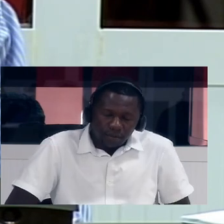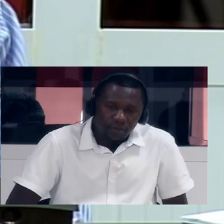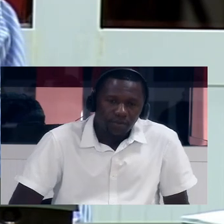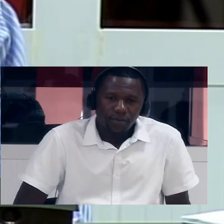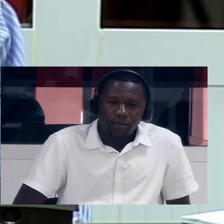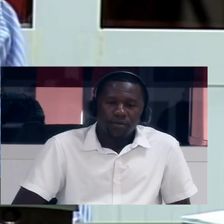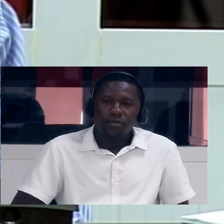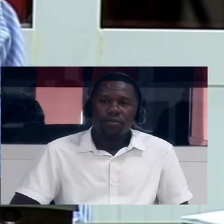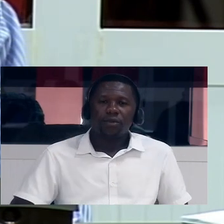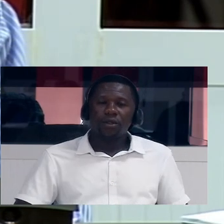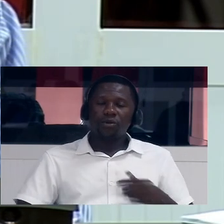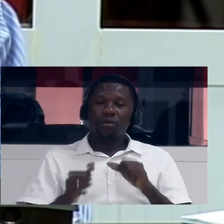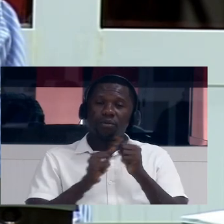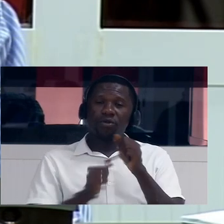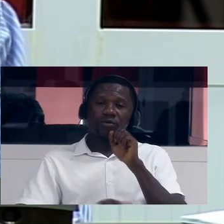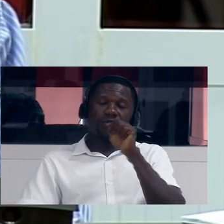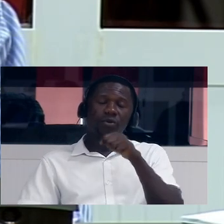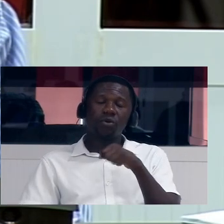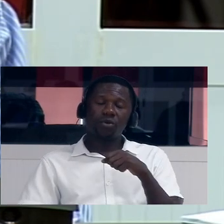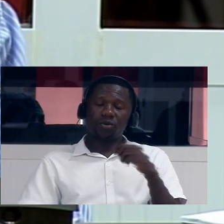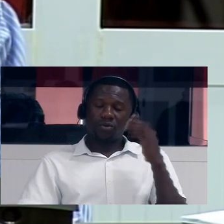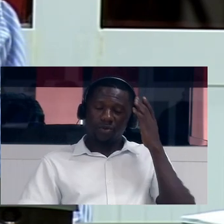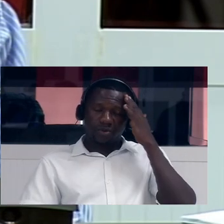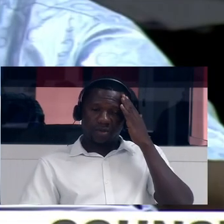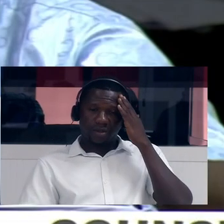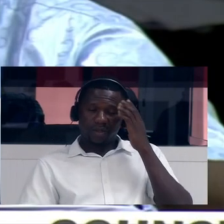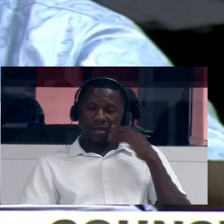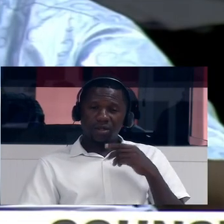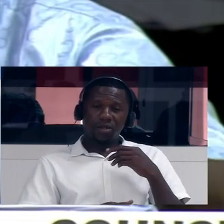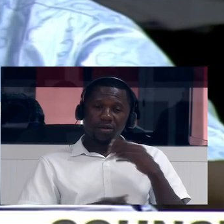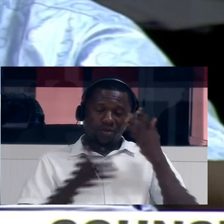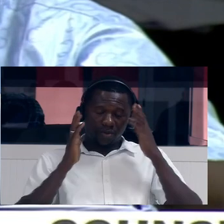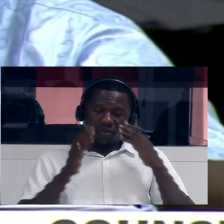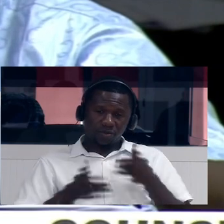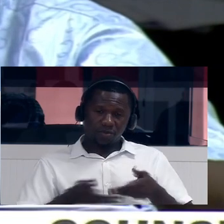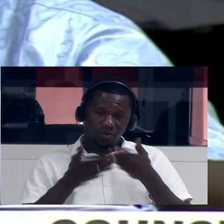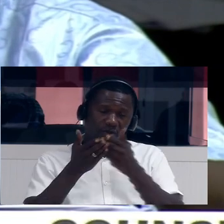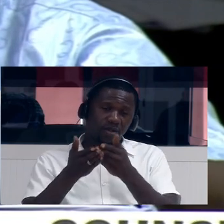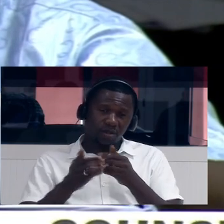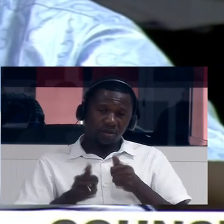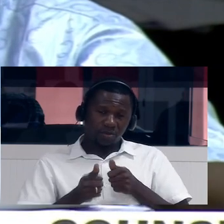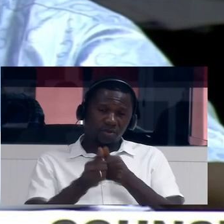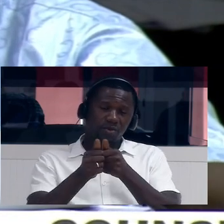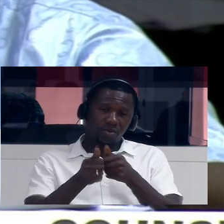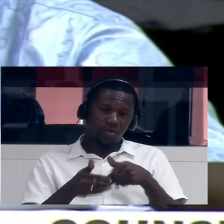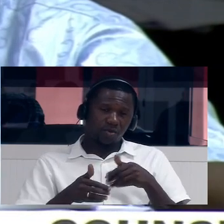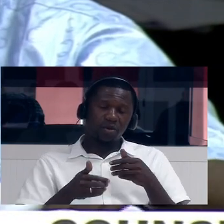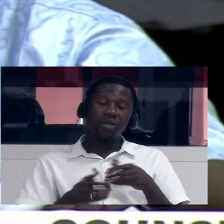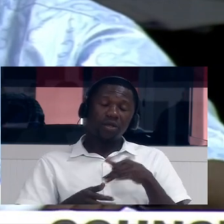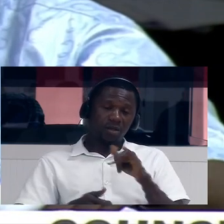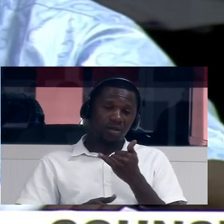And to the best of your knowledge, the case was proceeded with accordingly? Yes, the case was taken to